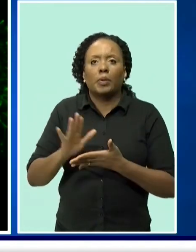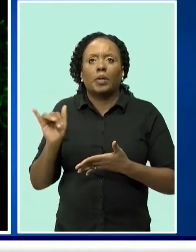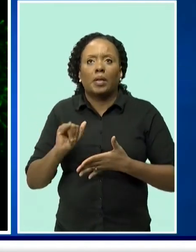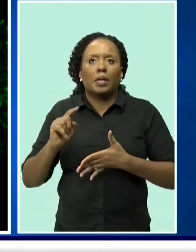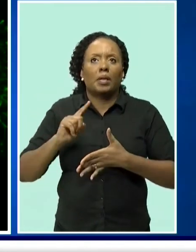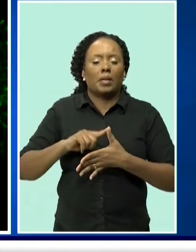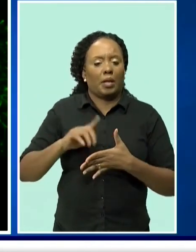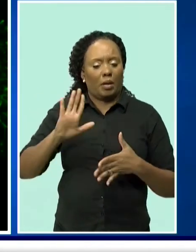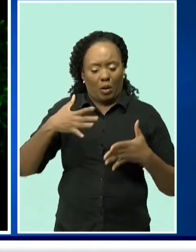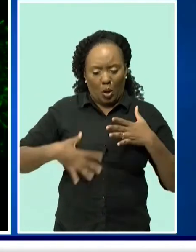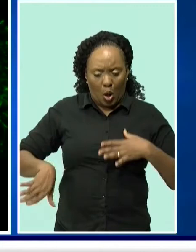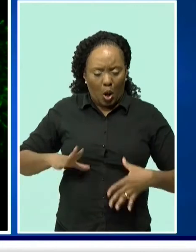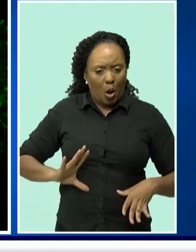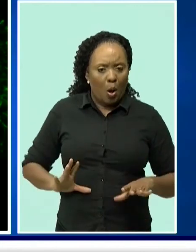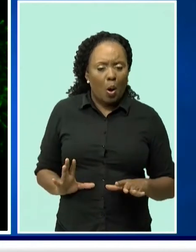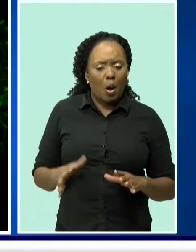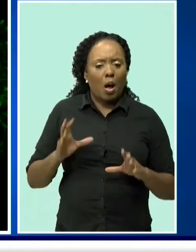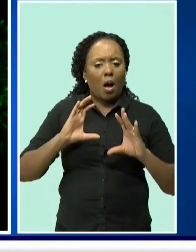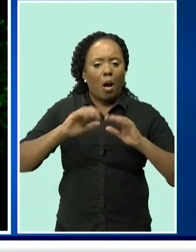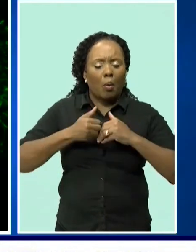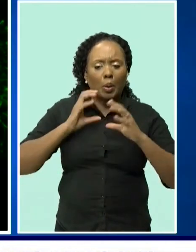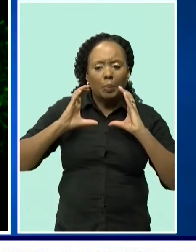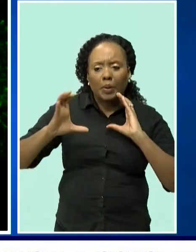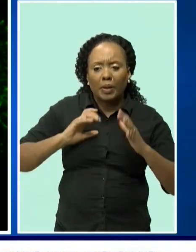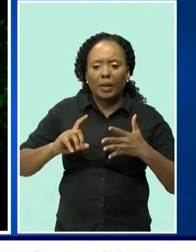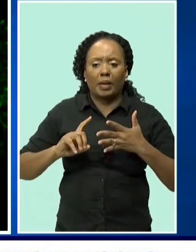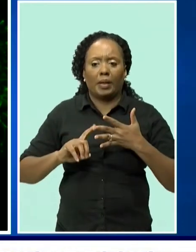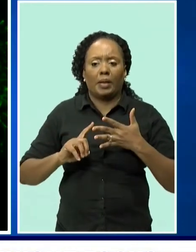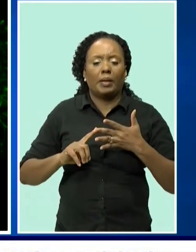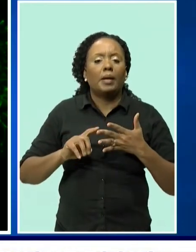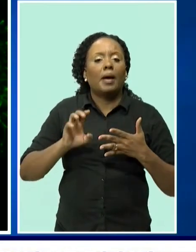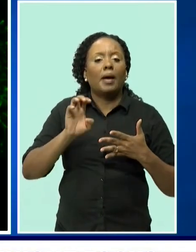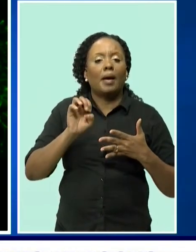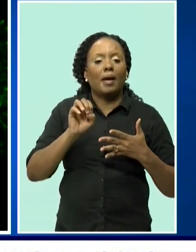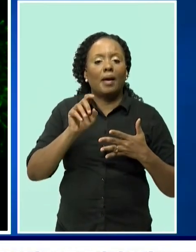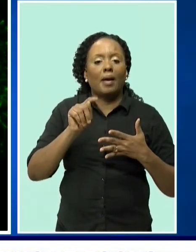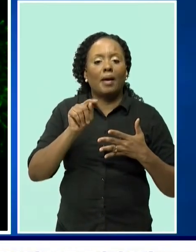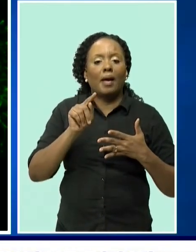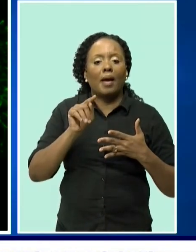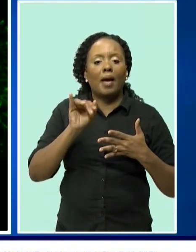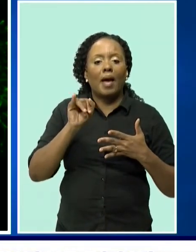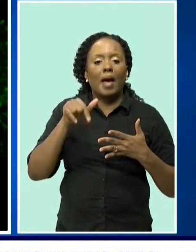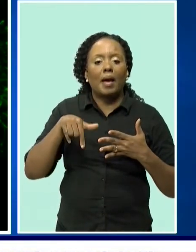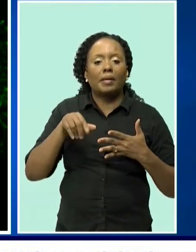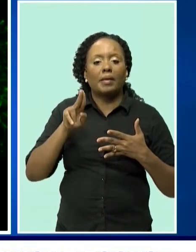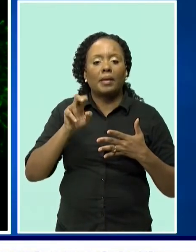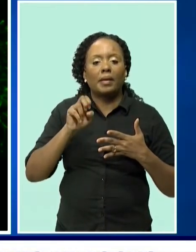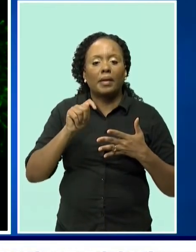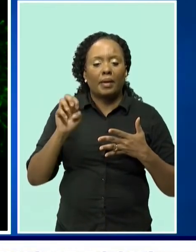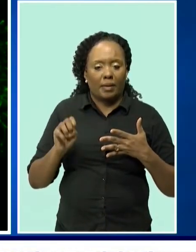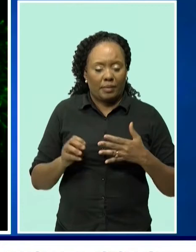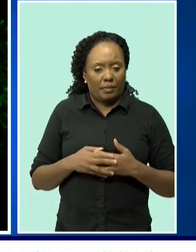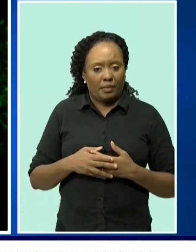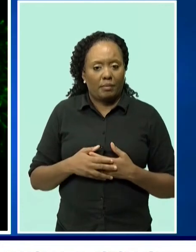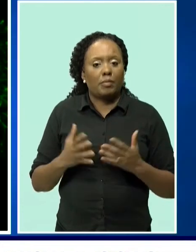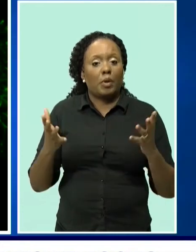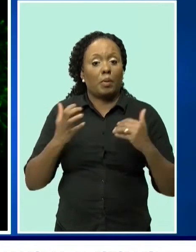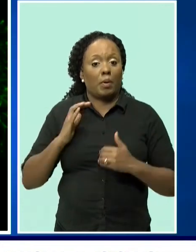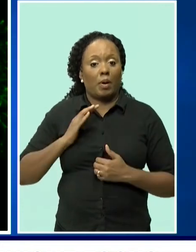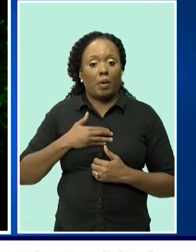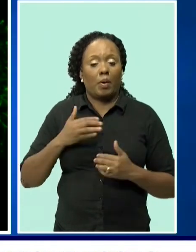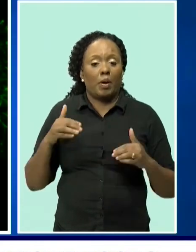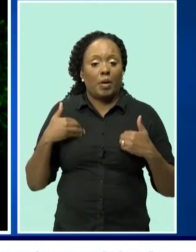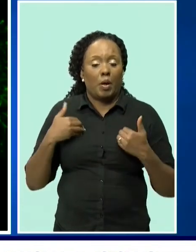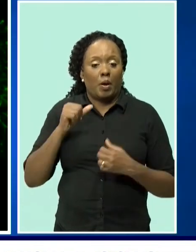and deportment, communication, and all these different things that are overlooked, because we want our young adults to go out